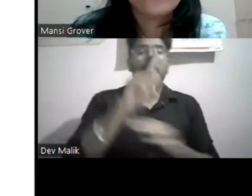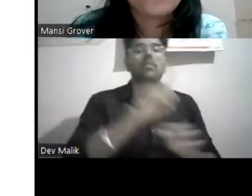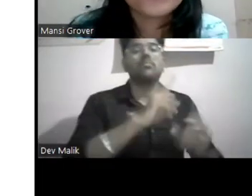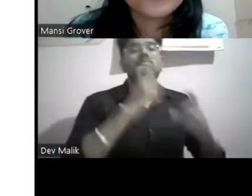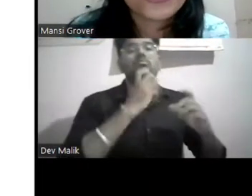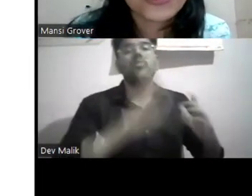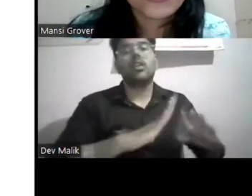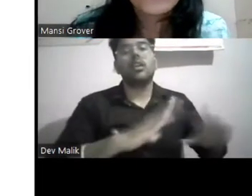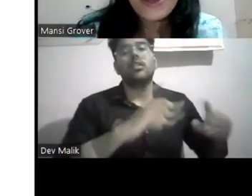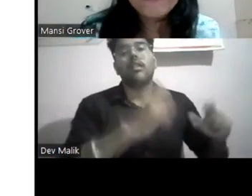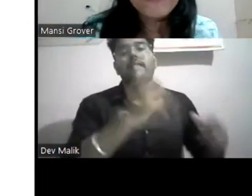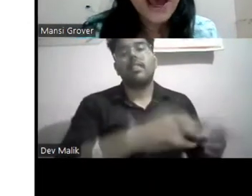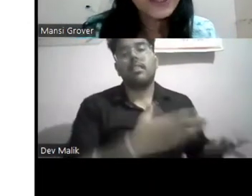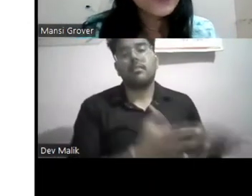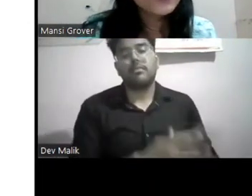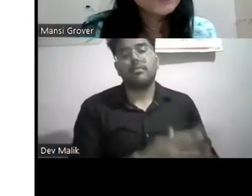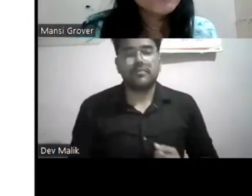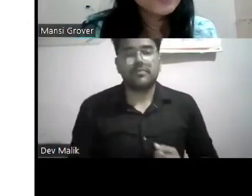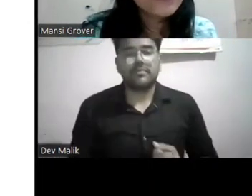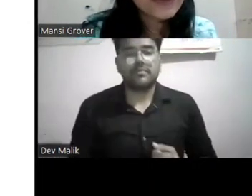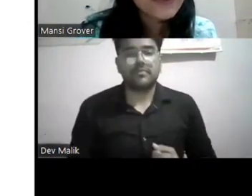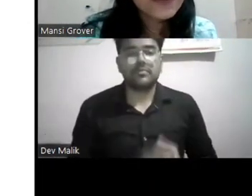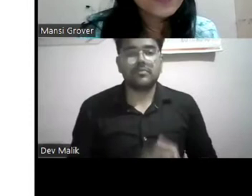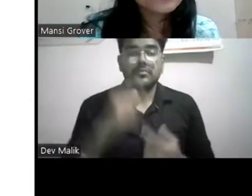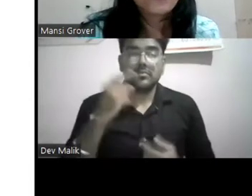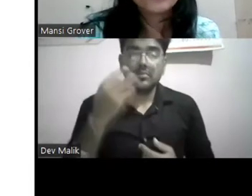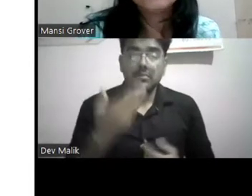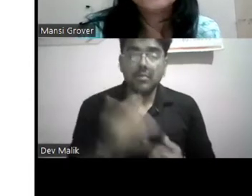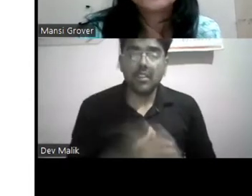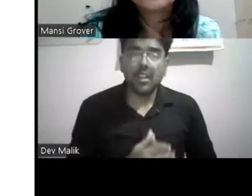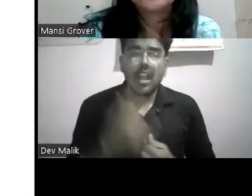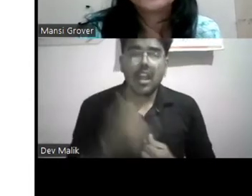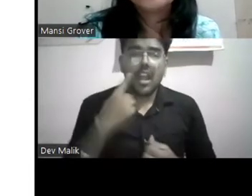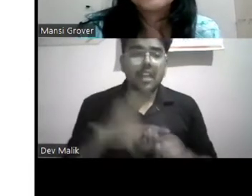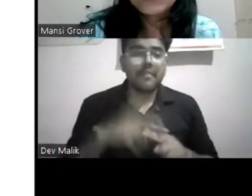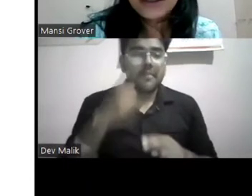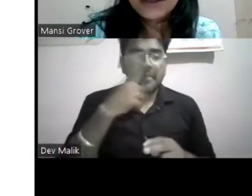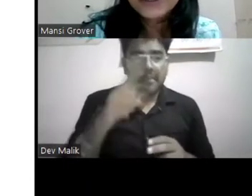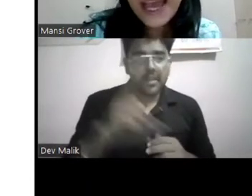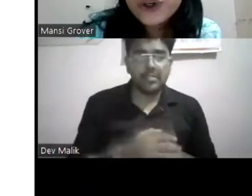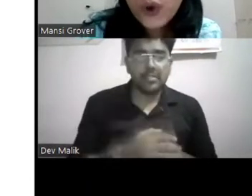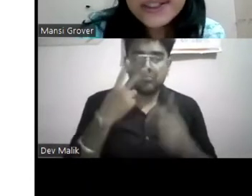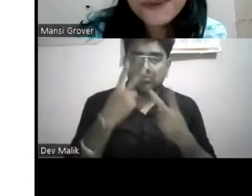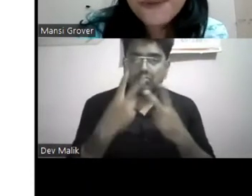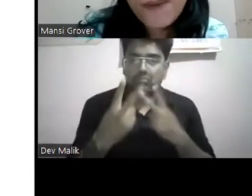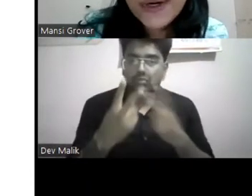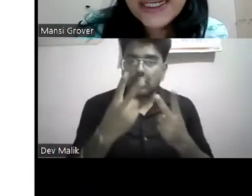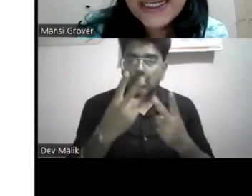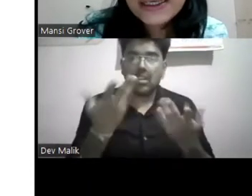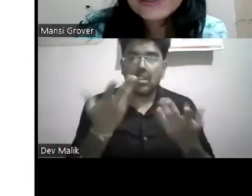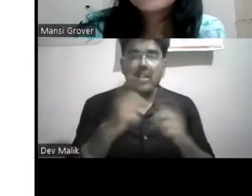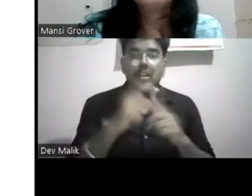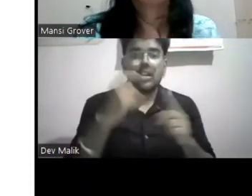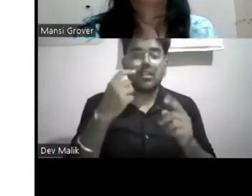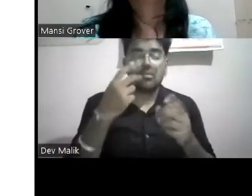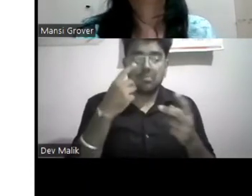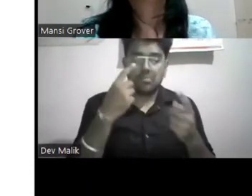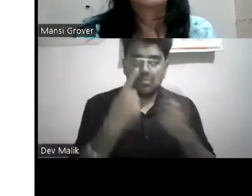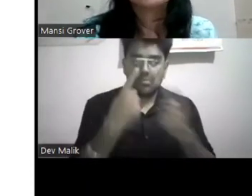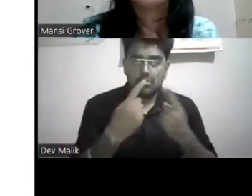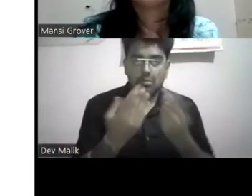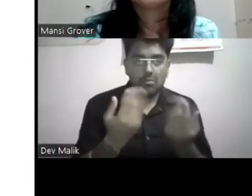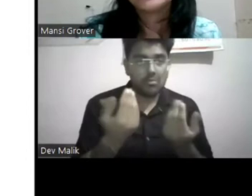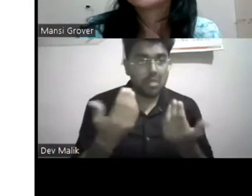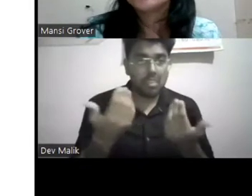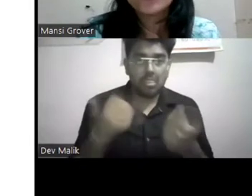binary opposition. And why, you know, if a mother is not able to, you know, diagnose it properly, if a mother is